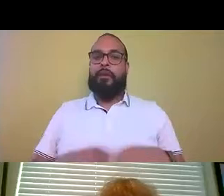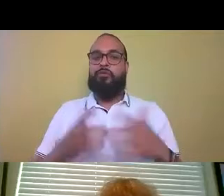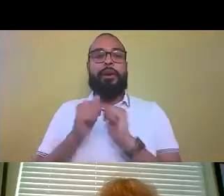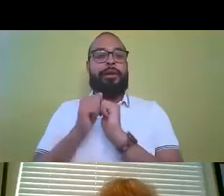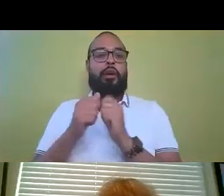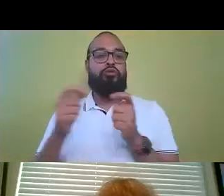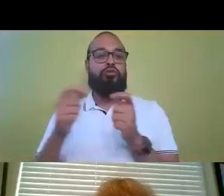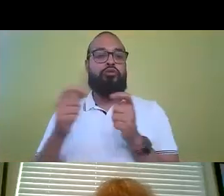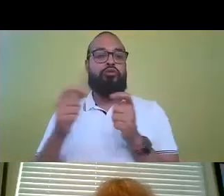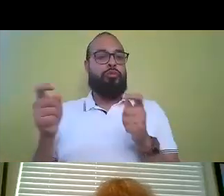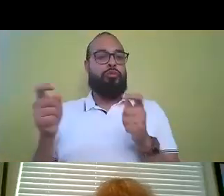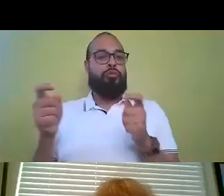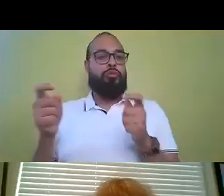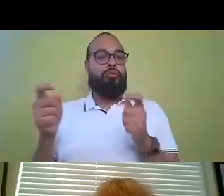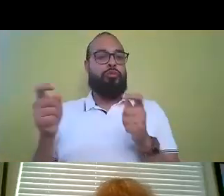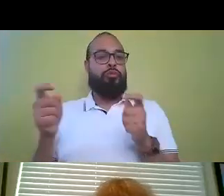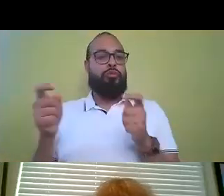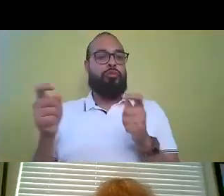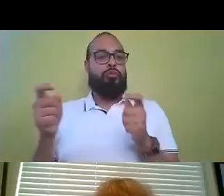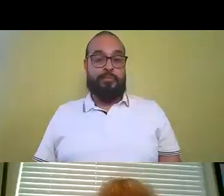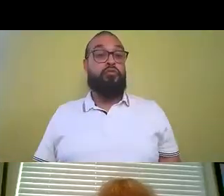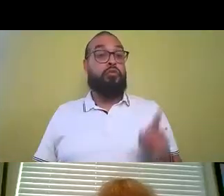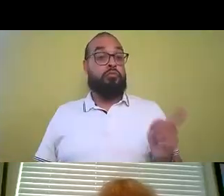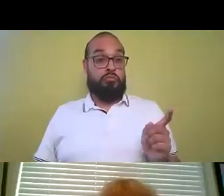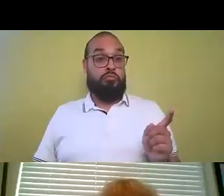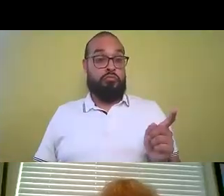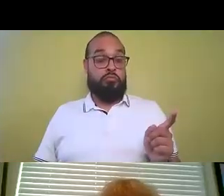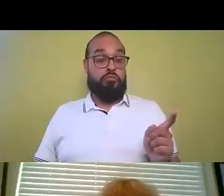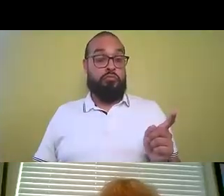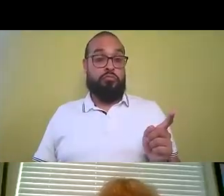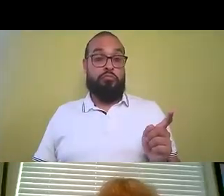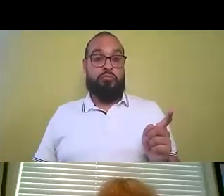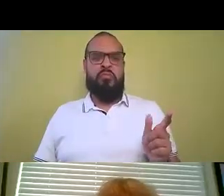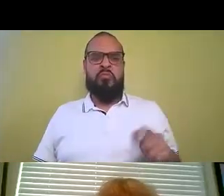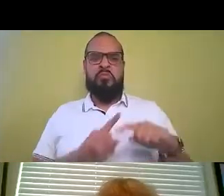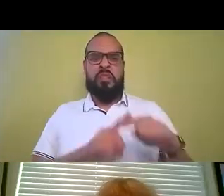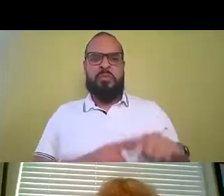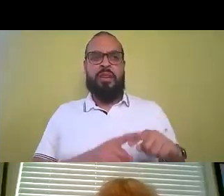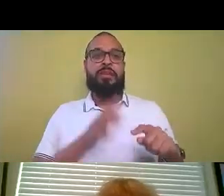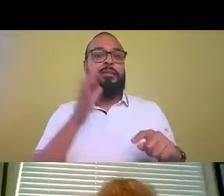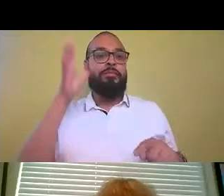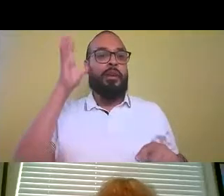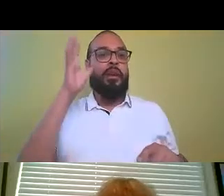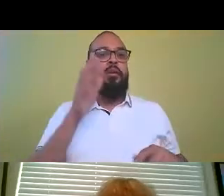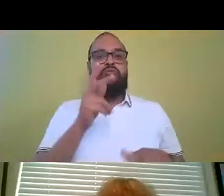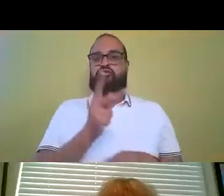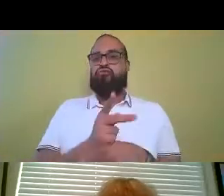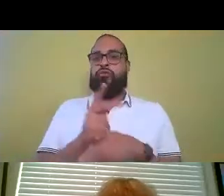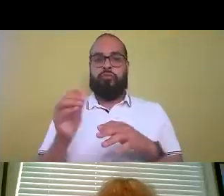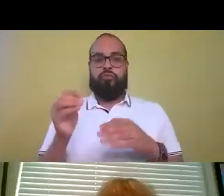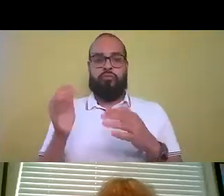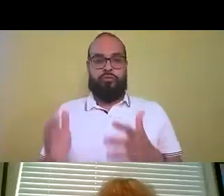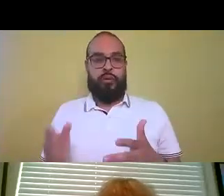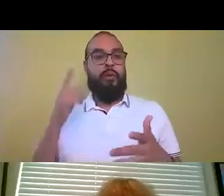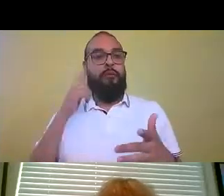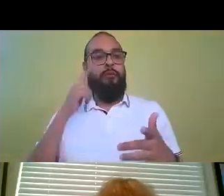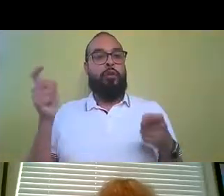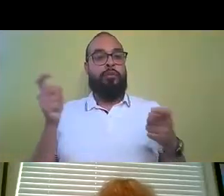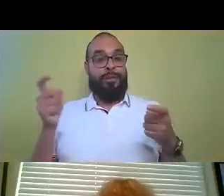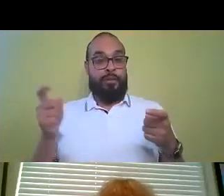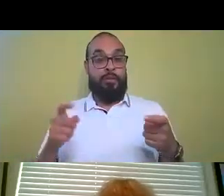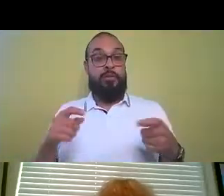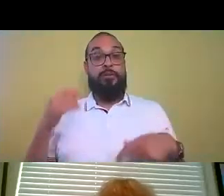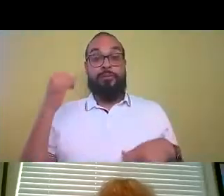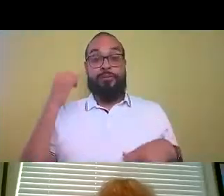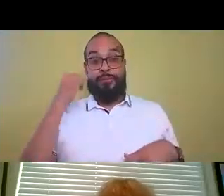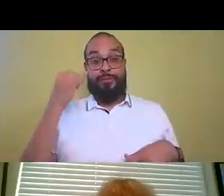So the infant depends on the caregiver to provide the regulatory input. And so when we go to an infant who's distressed and